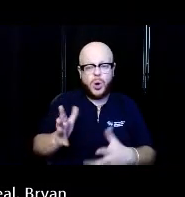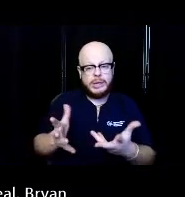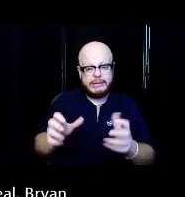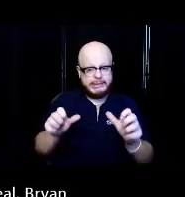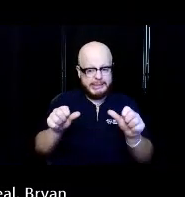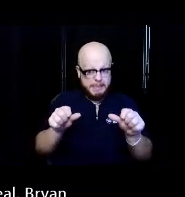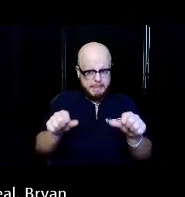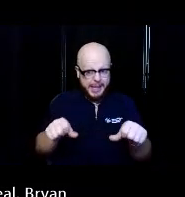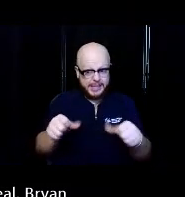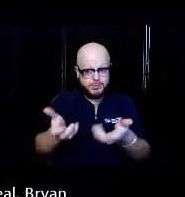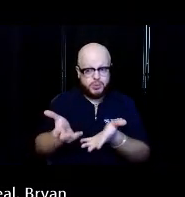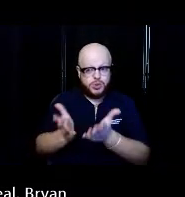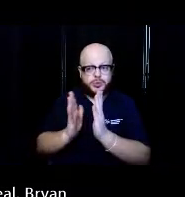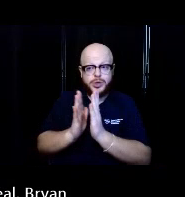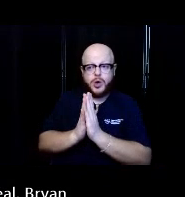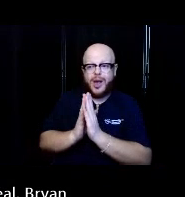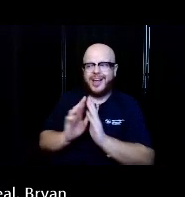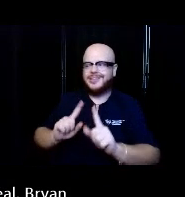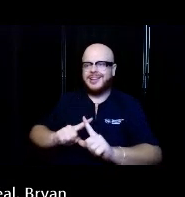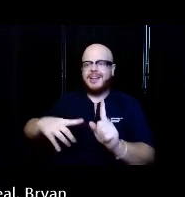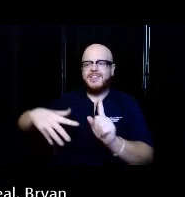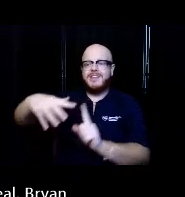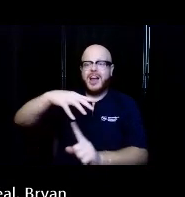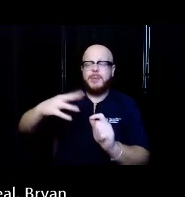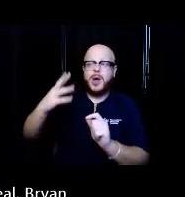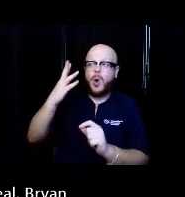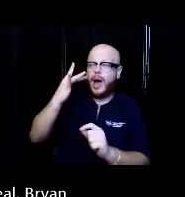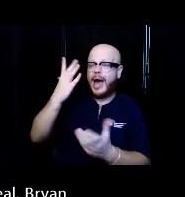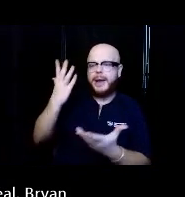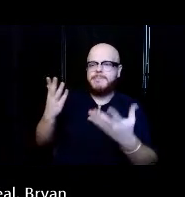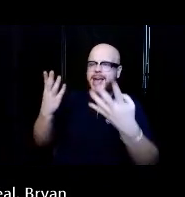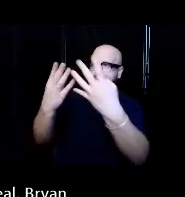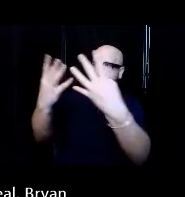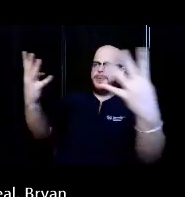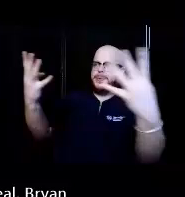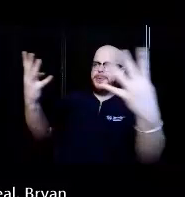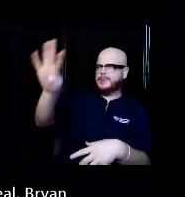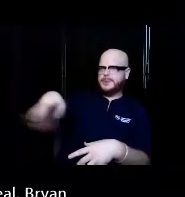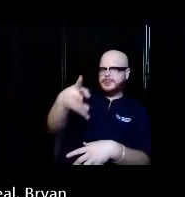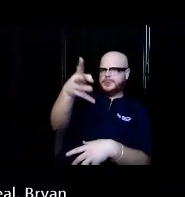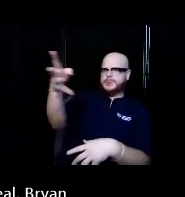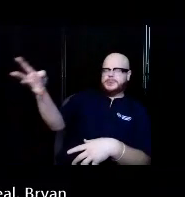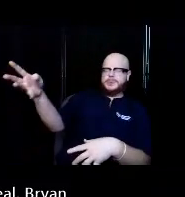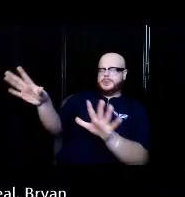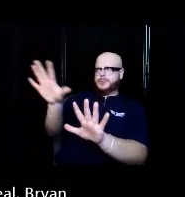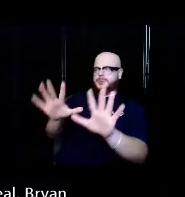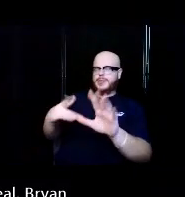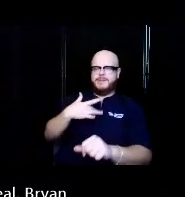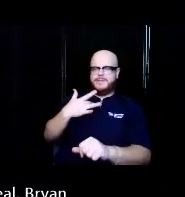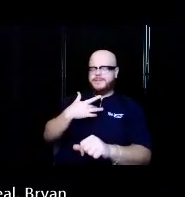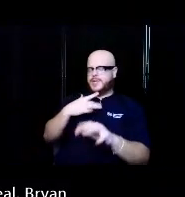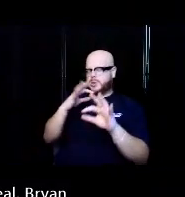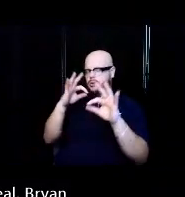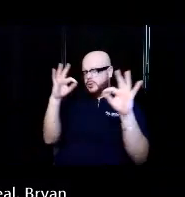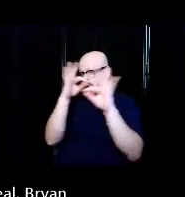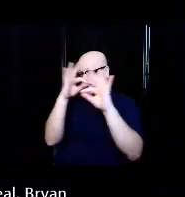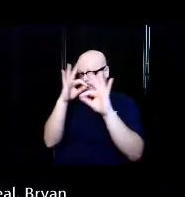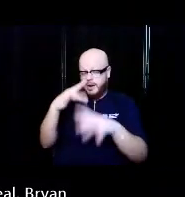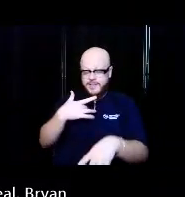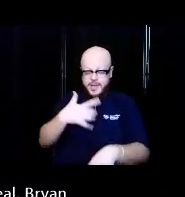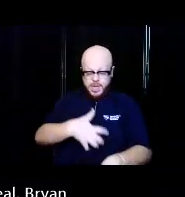changed due to it making somebody dizzy or giving them headaches or causing nausea? So a person with a